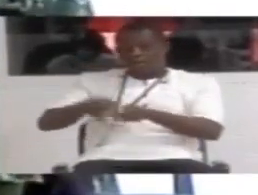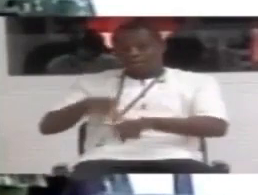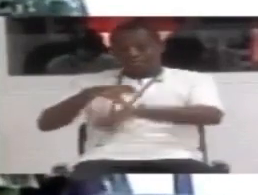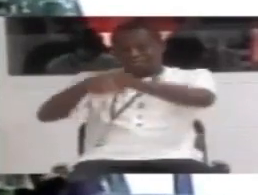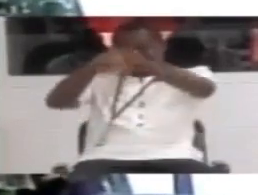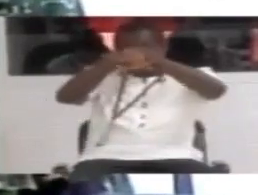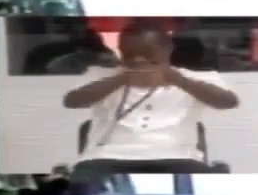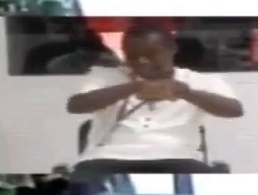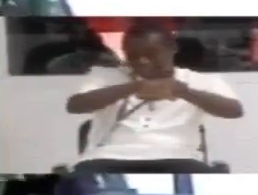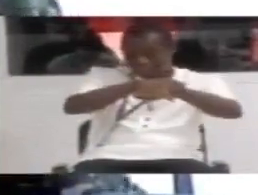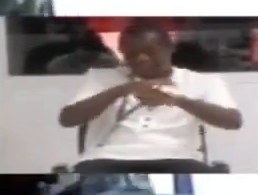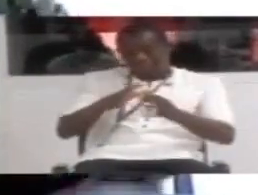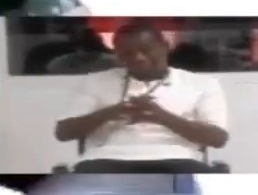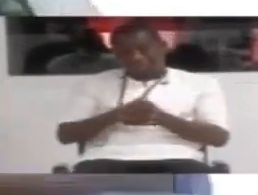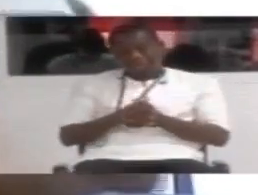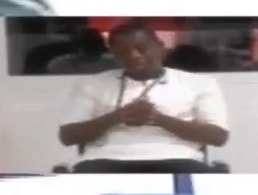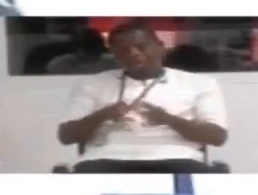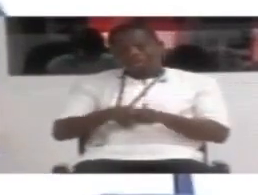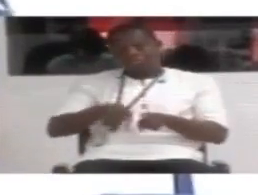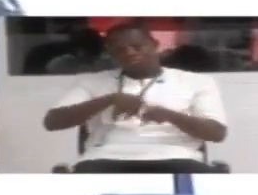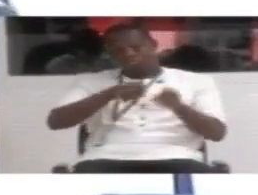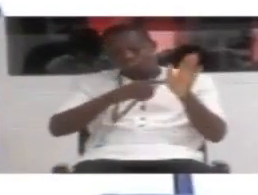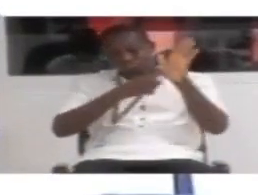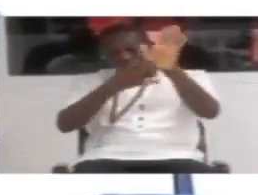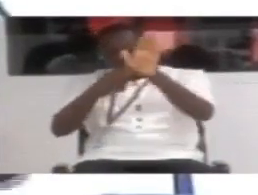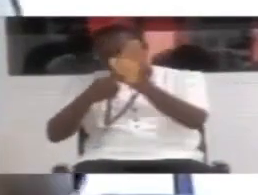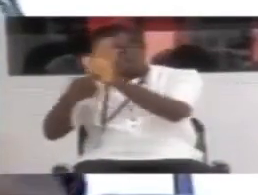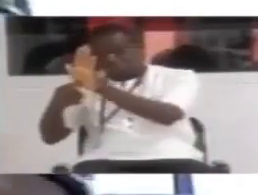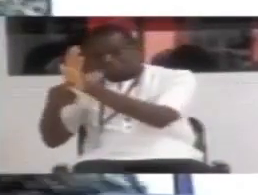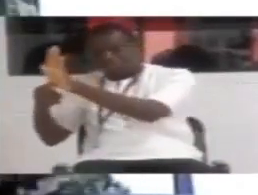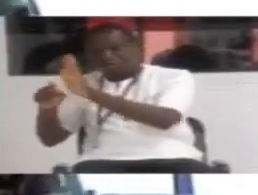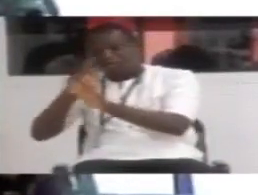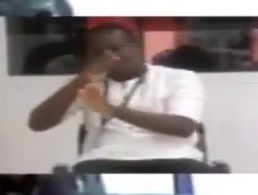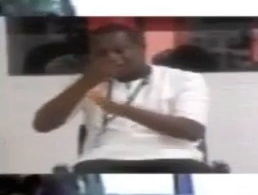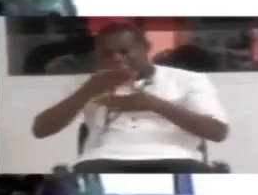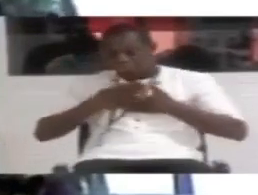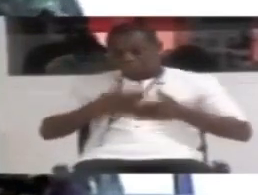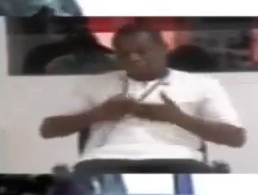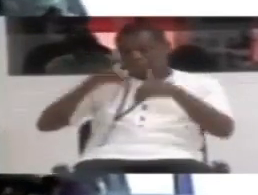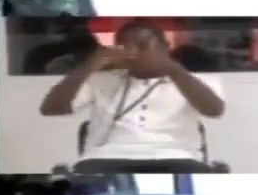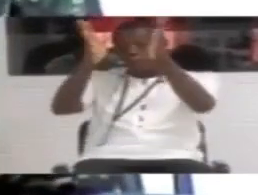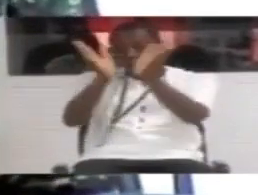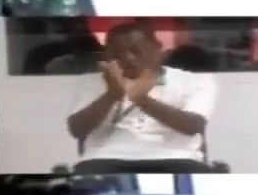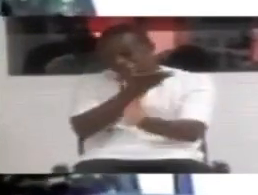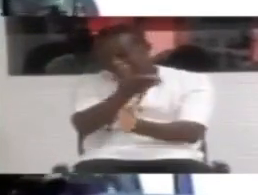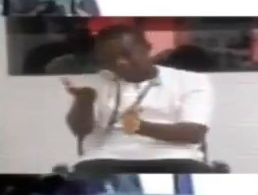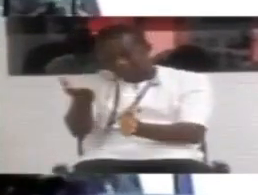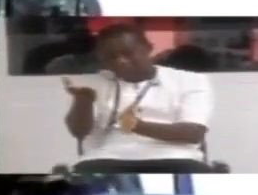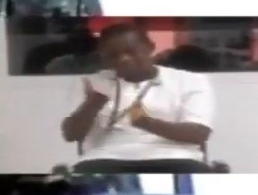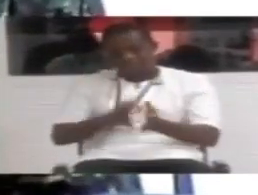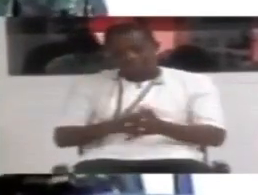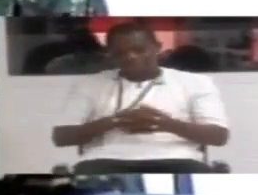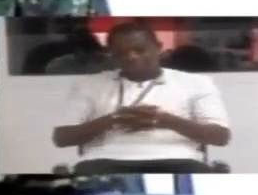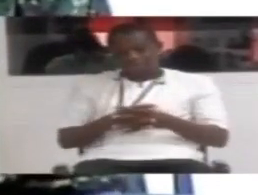loxo. Went and held him like this. Woral ko ni yoy yépp. And they went around all those dead